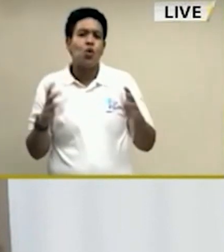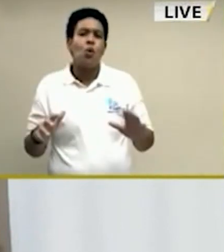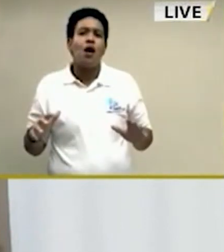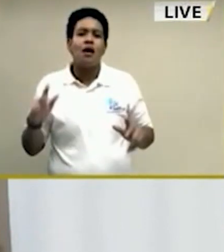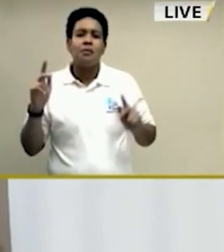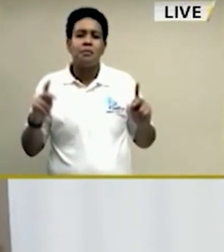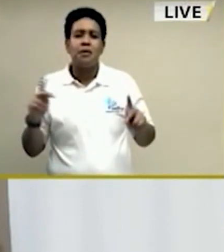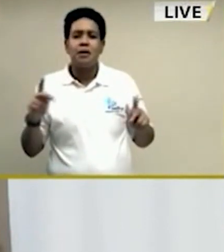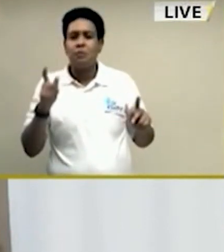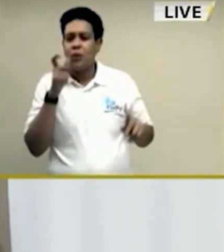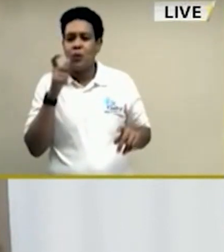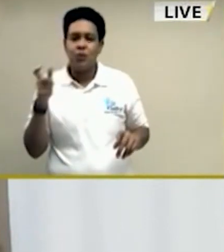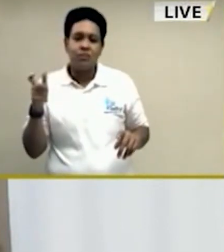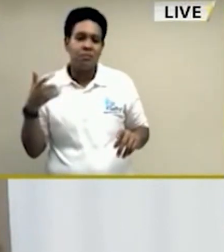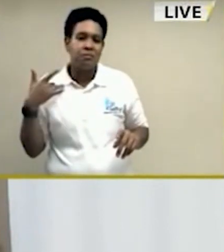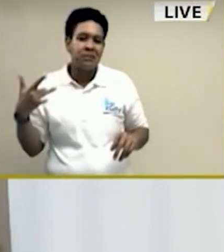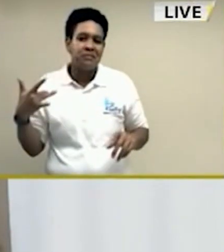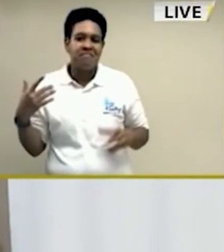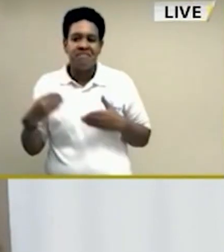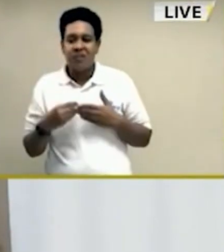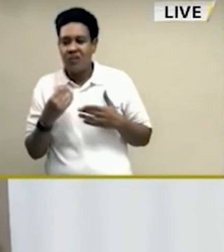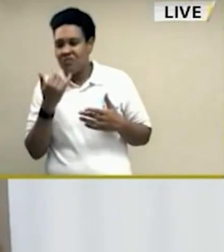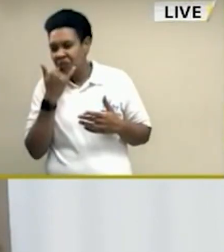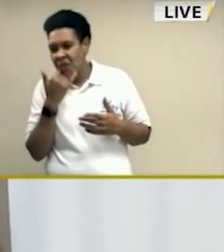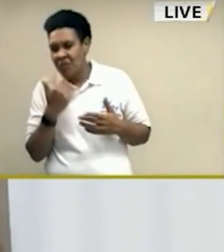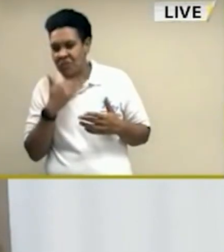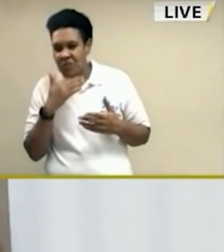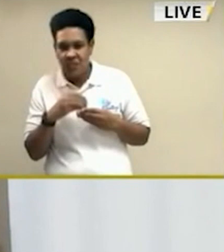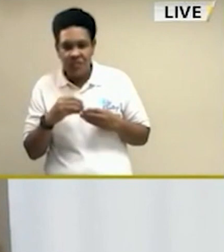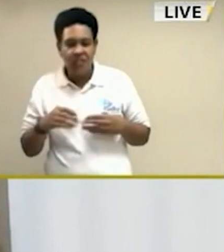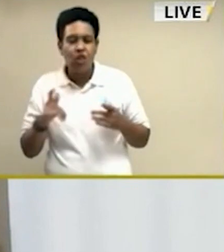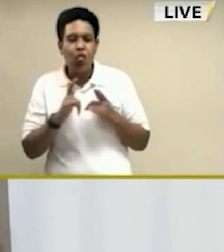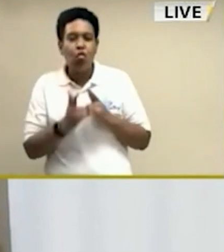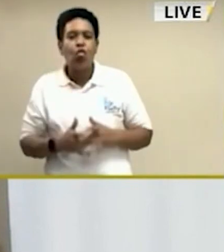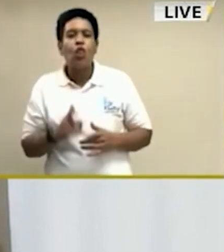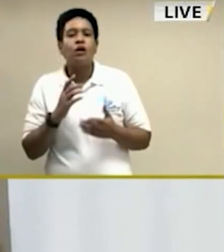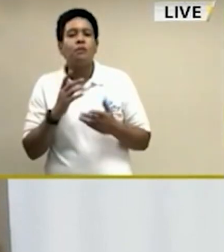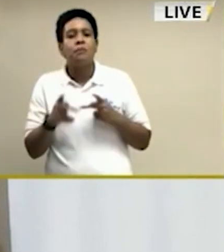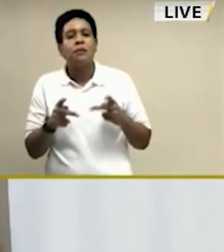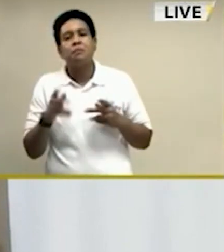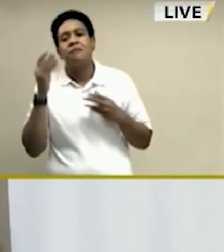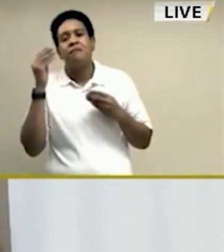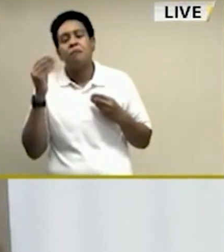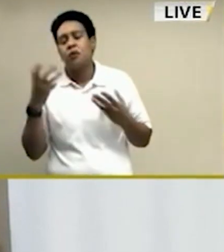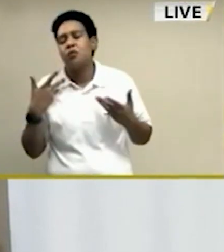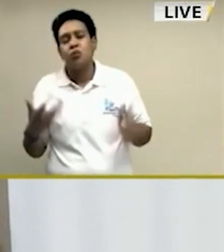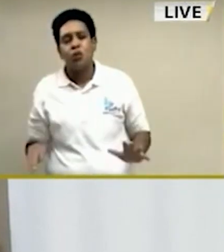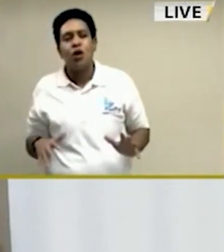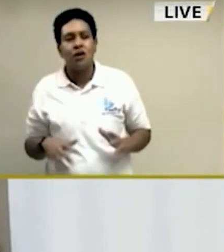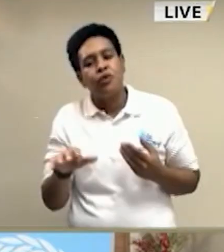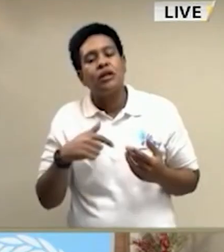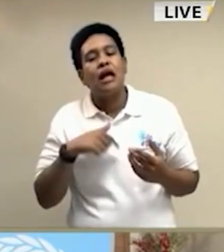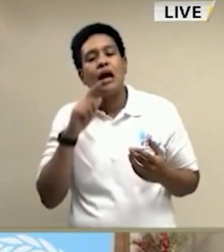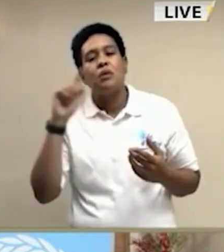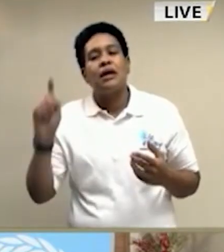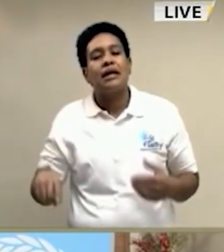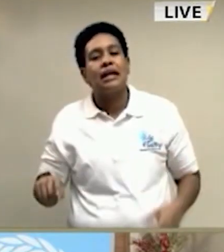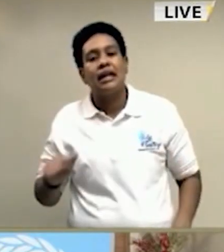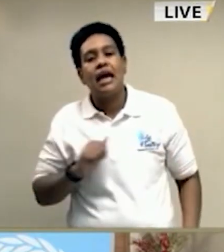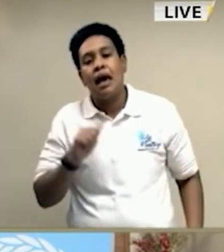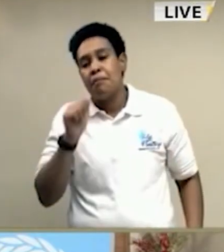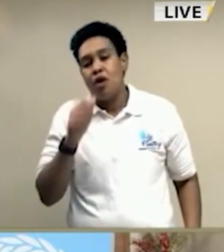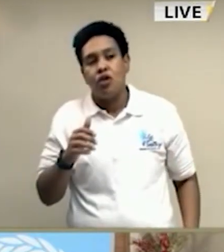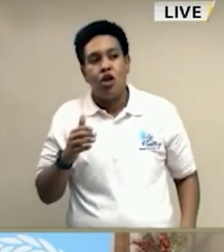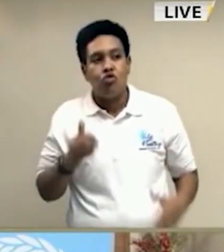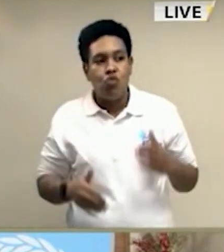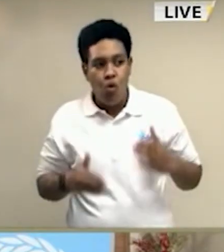unscrupulous persons to be, you know, making changes to whatever information that is on the card. And for those